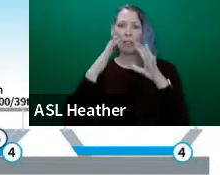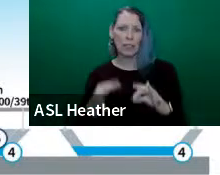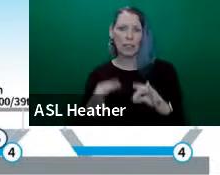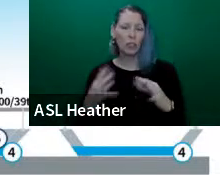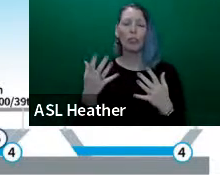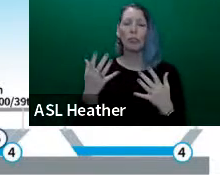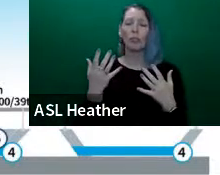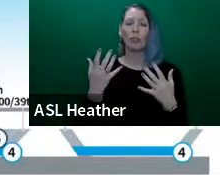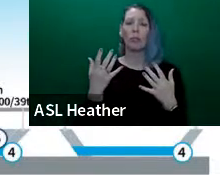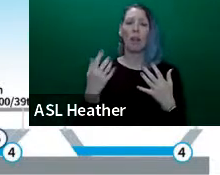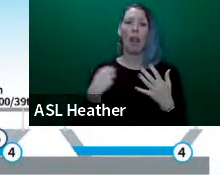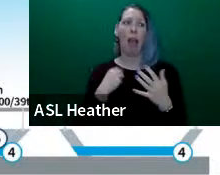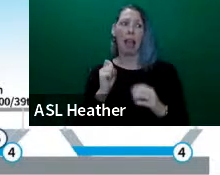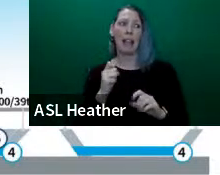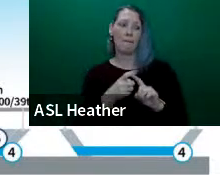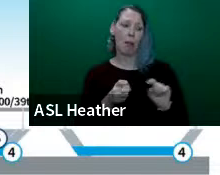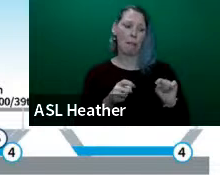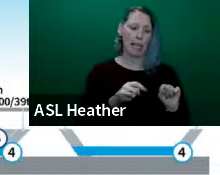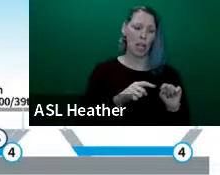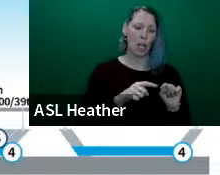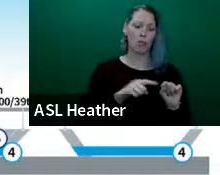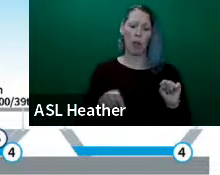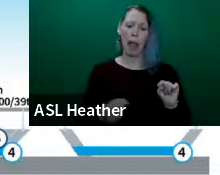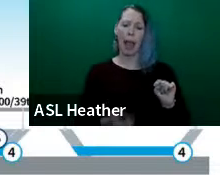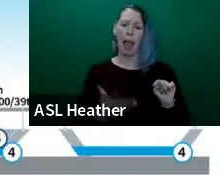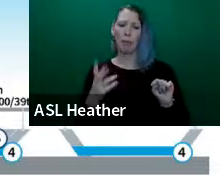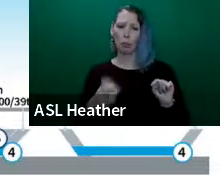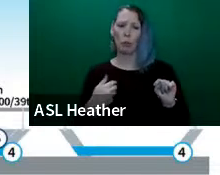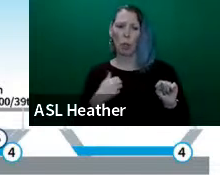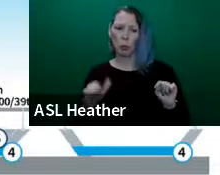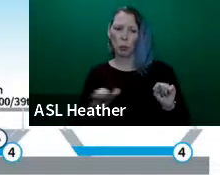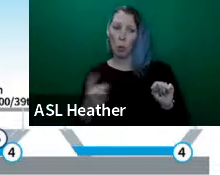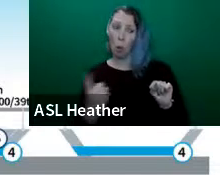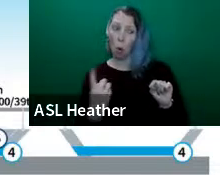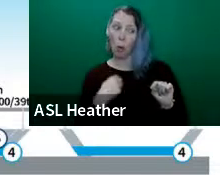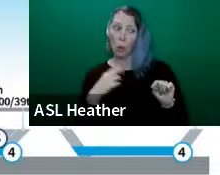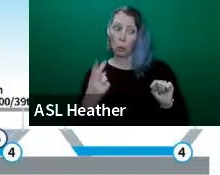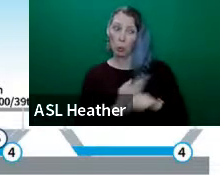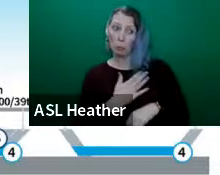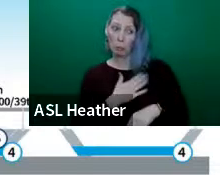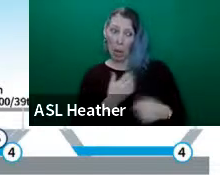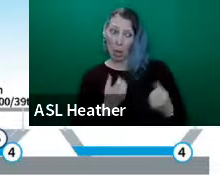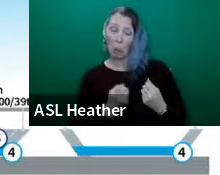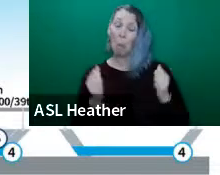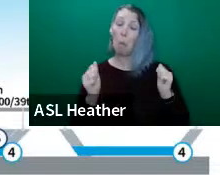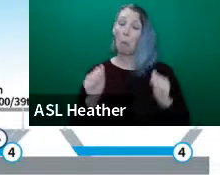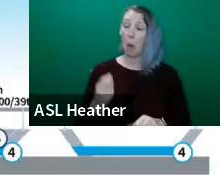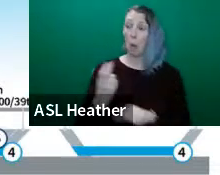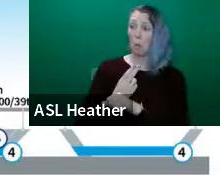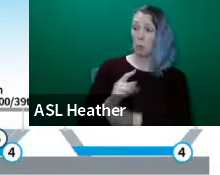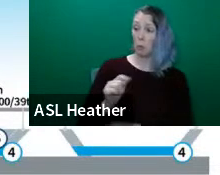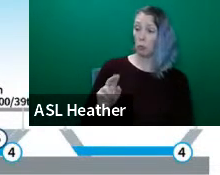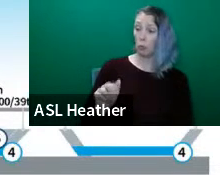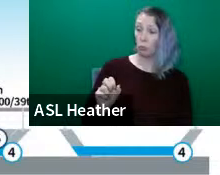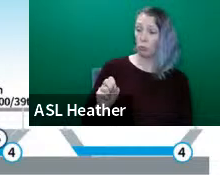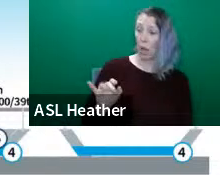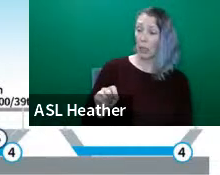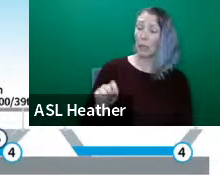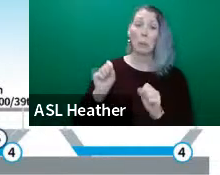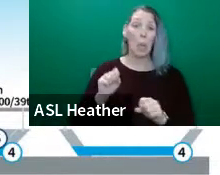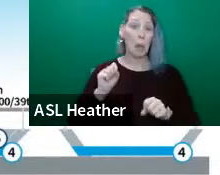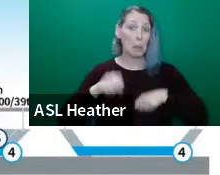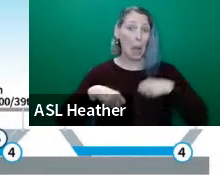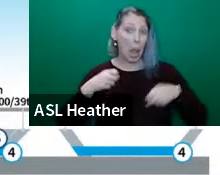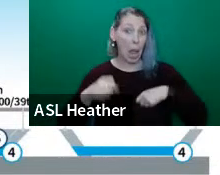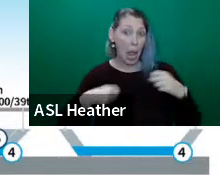of I need to go from this place, or how many trips do I take, and do I always take my vehicle? Can I take a transit? Can I take bike ped? So that